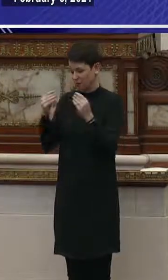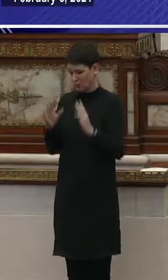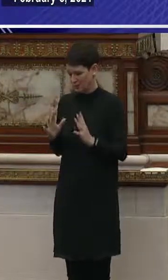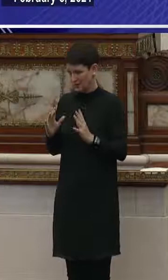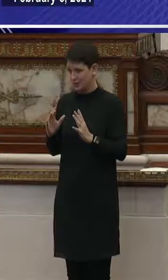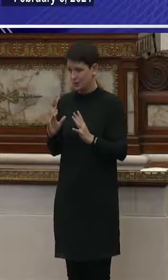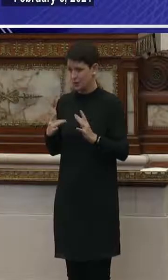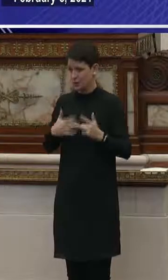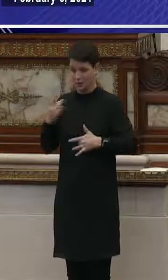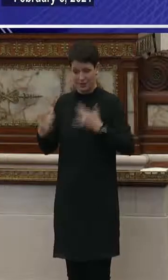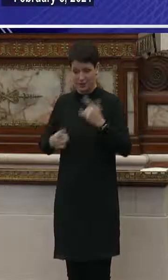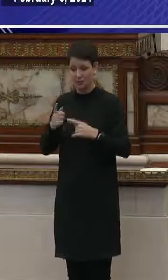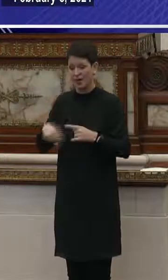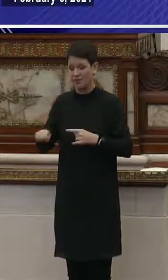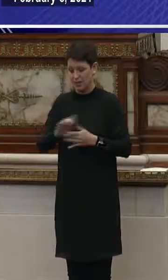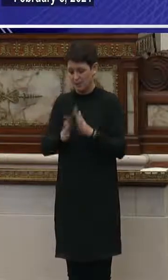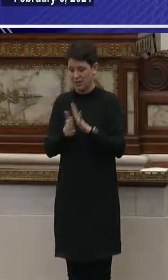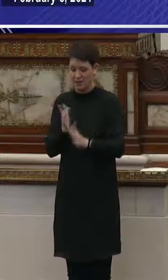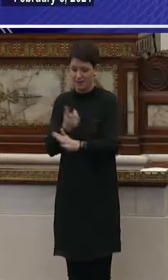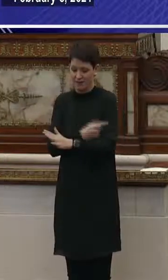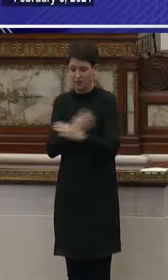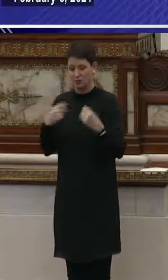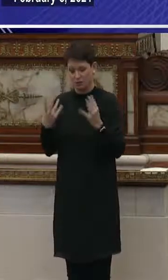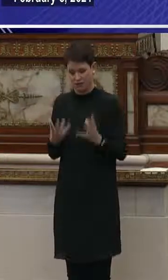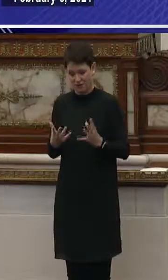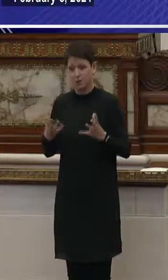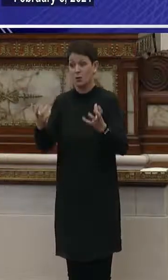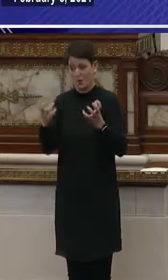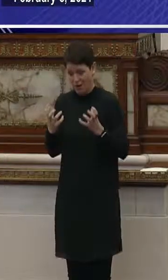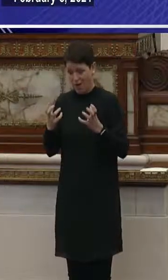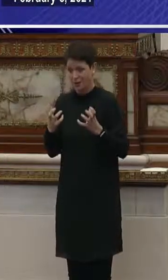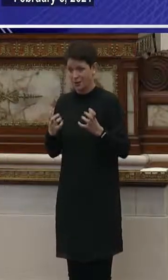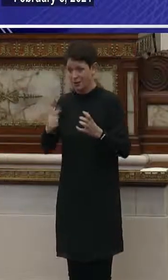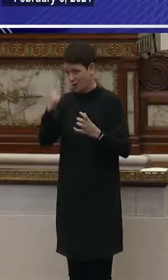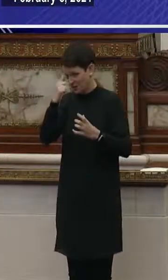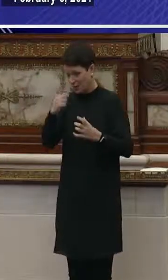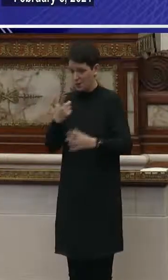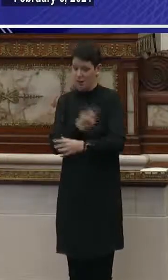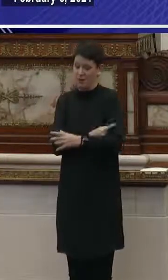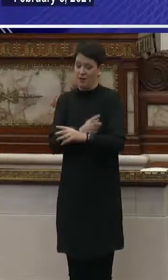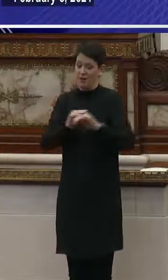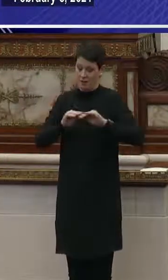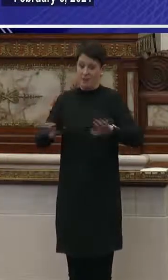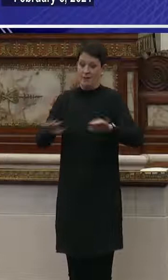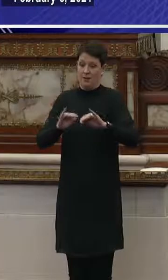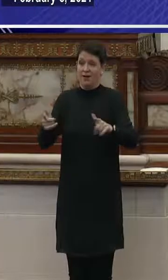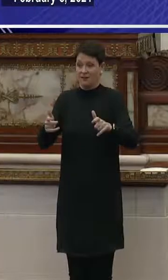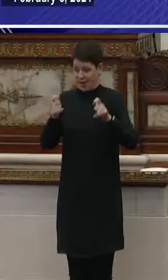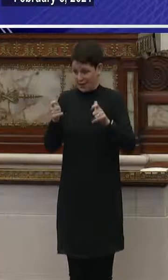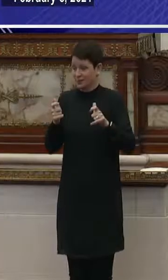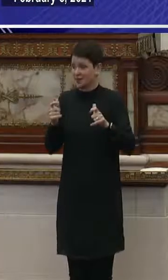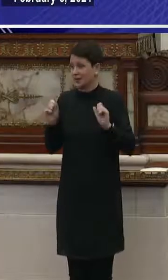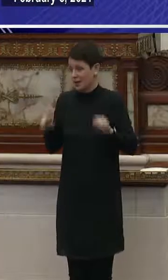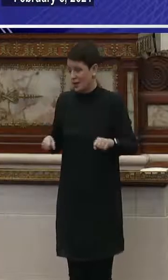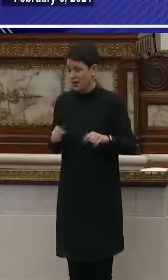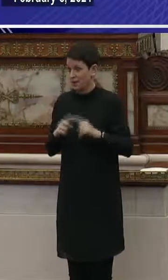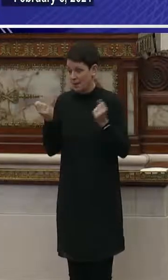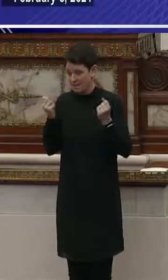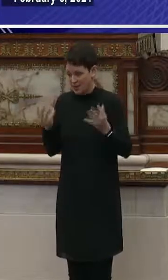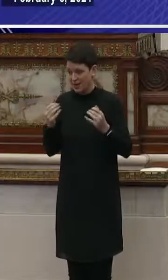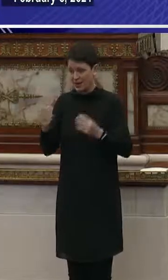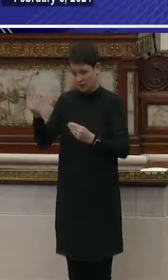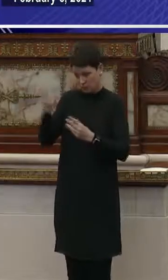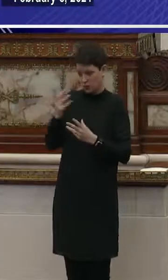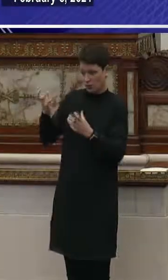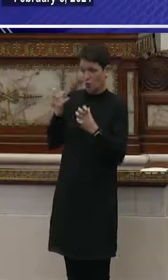we are enthusiastic about them becoming vaccination providers. We do think we can get a lot of vaccine out in a hurry. There's a number of them that have expressed